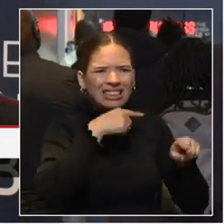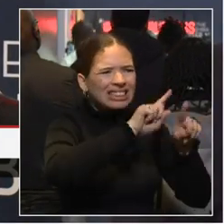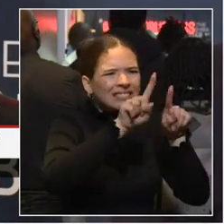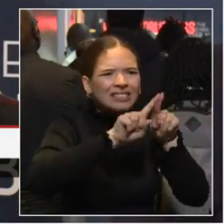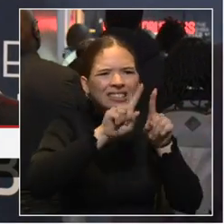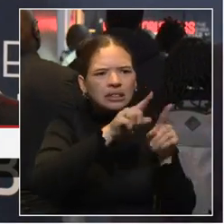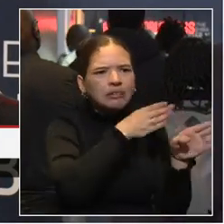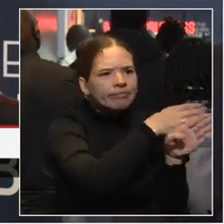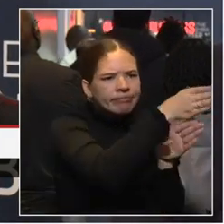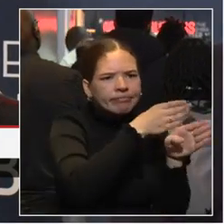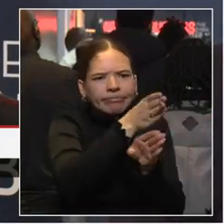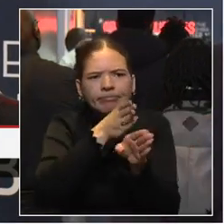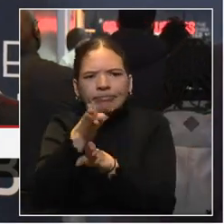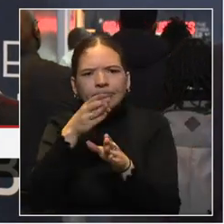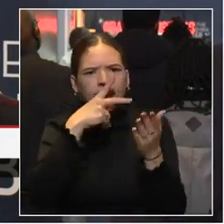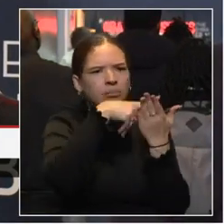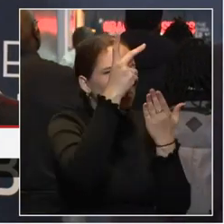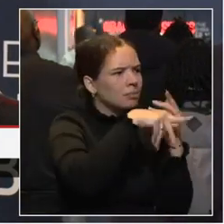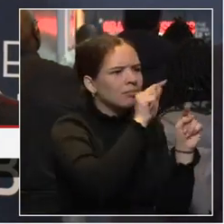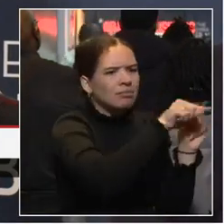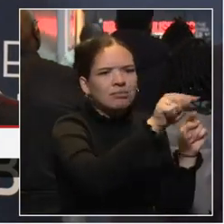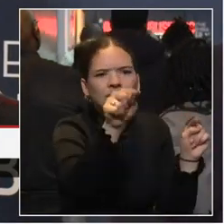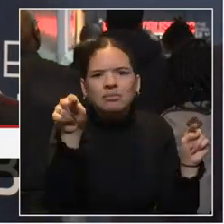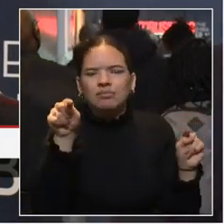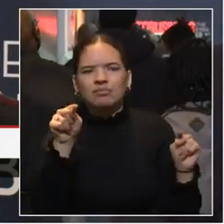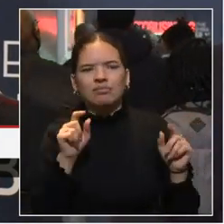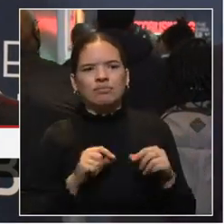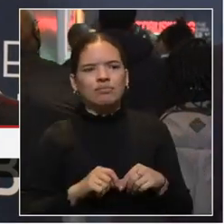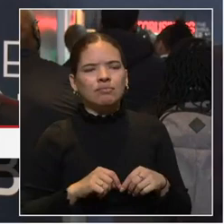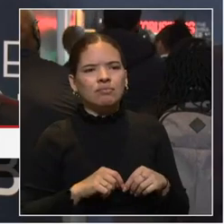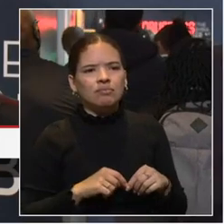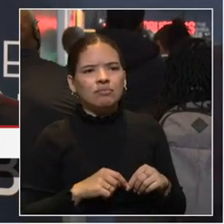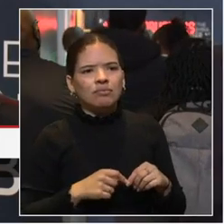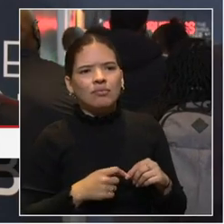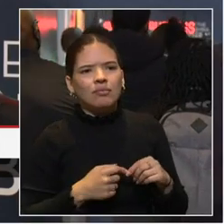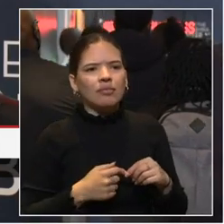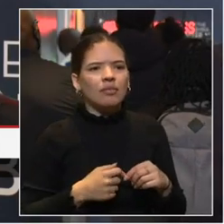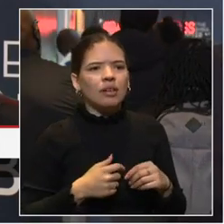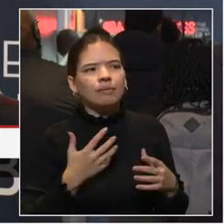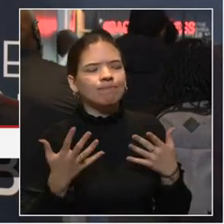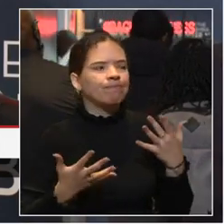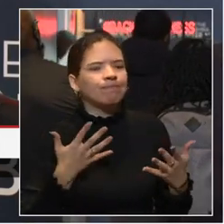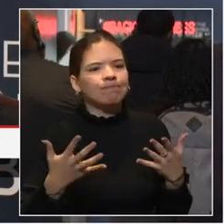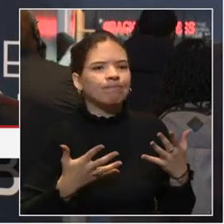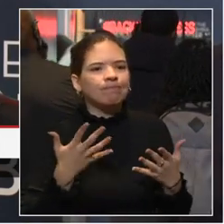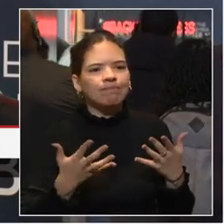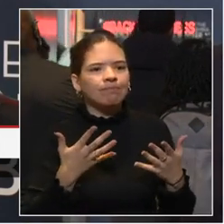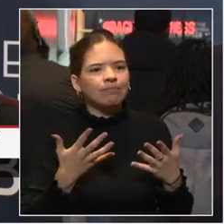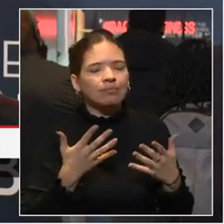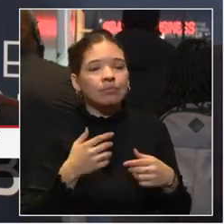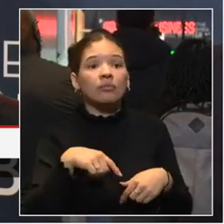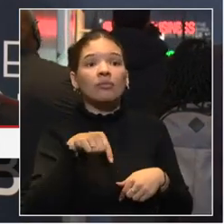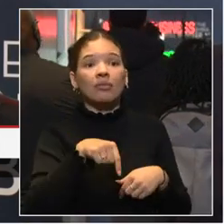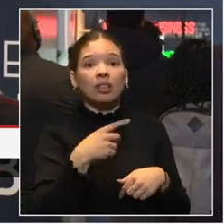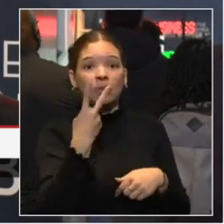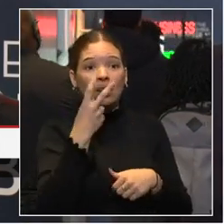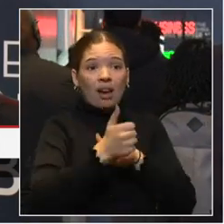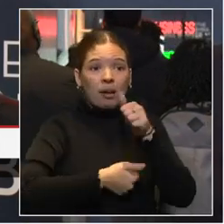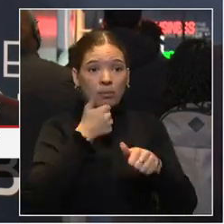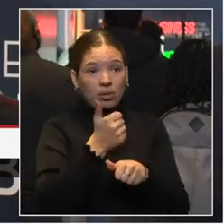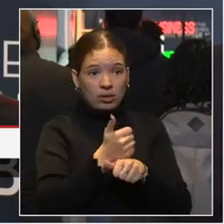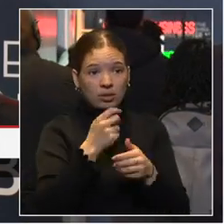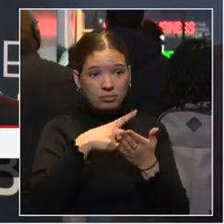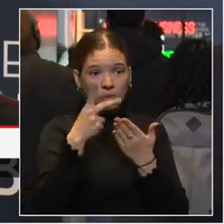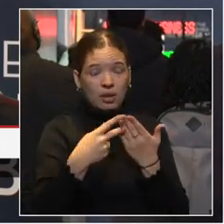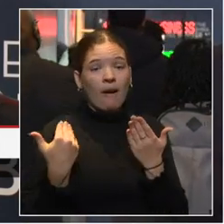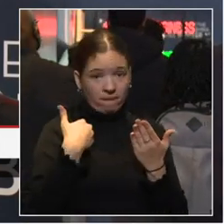SYP program and SYP hosts. We're a SYP host. We have 2 SYP alumni with us that have been with us over a year. And